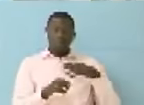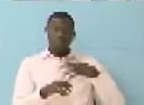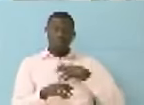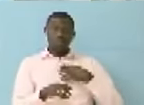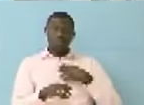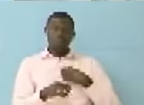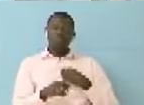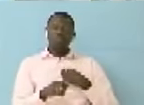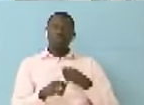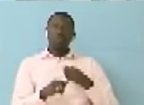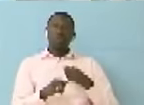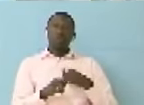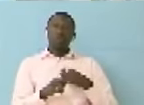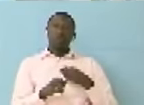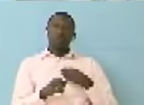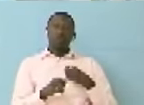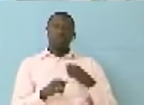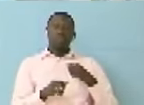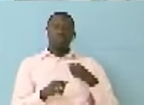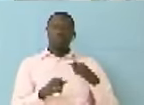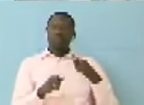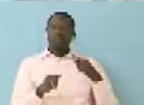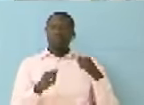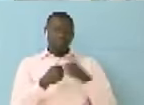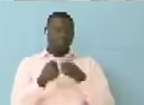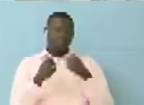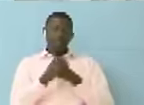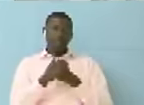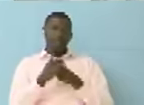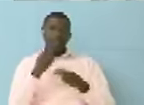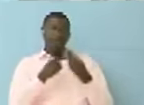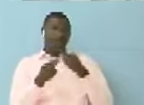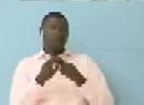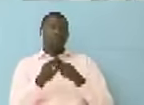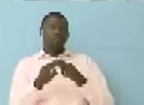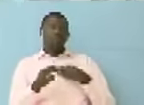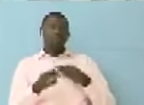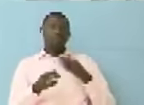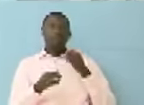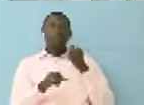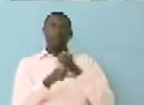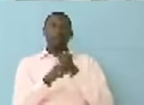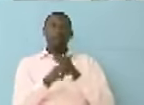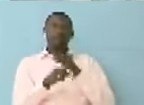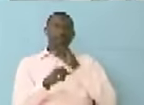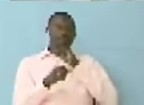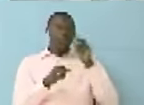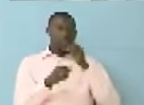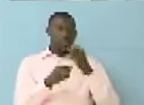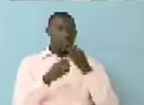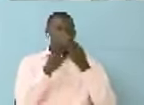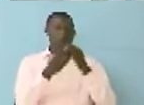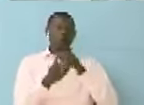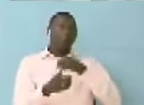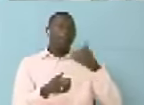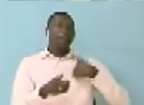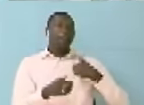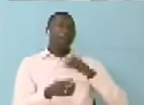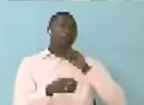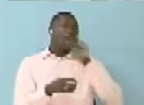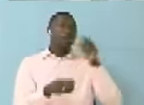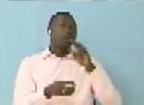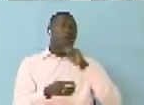by implicating others pour que dolu fana lu tolu kuya. We are not even part of that particular coup they were accused of. Many along ko lu